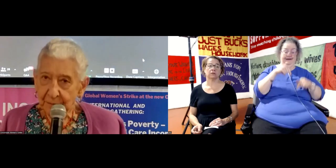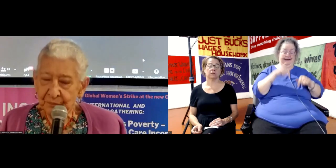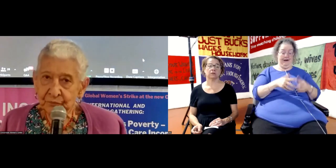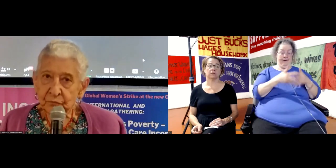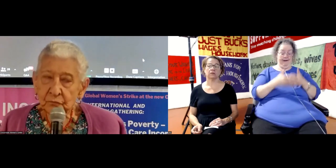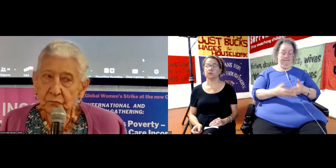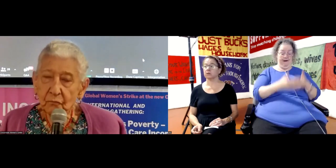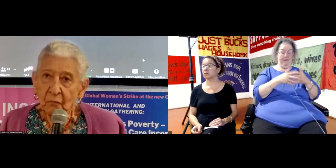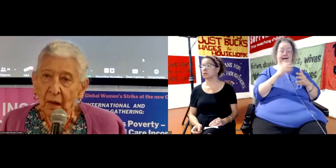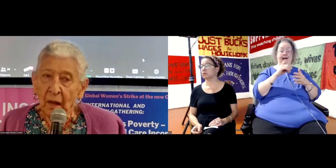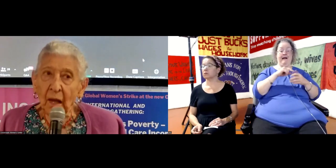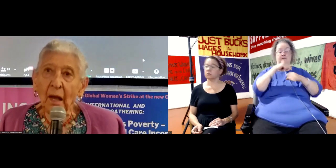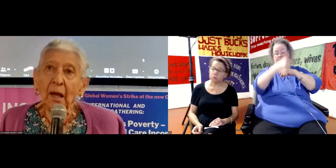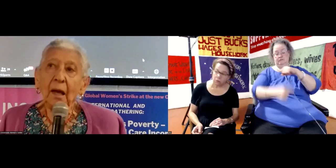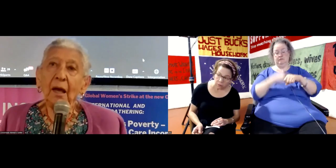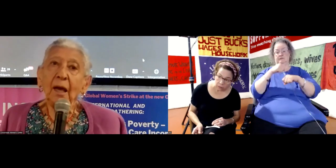world.